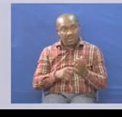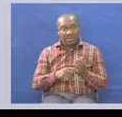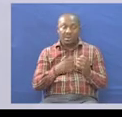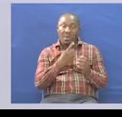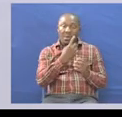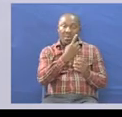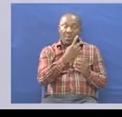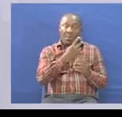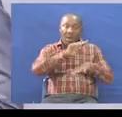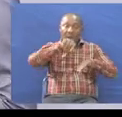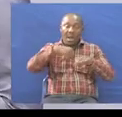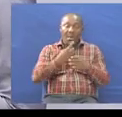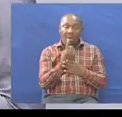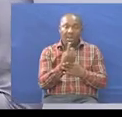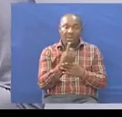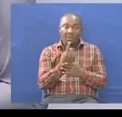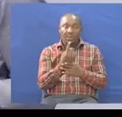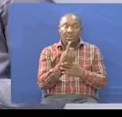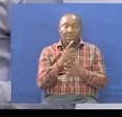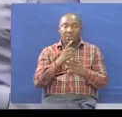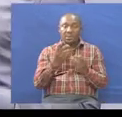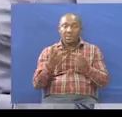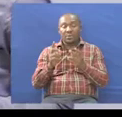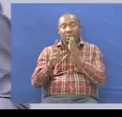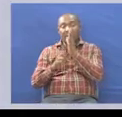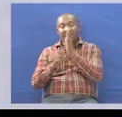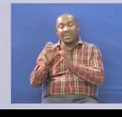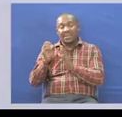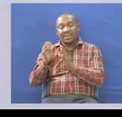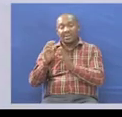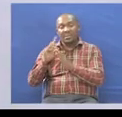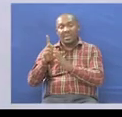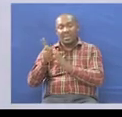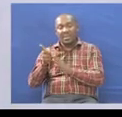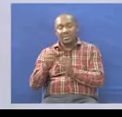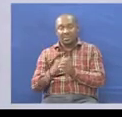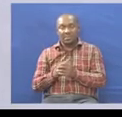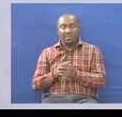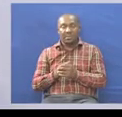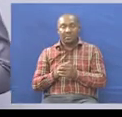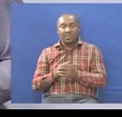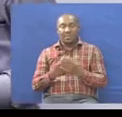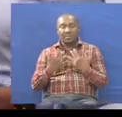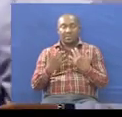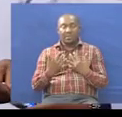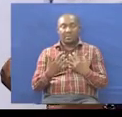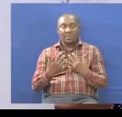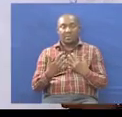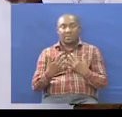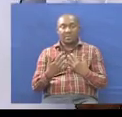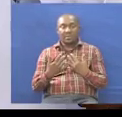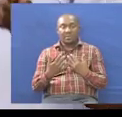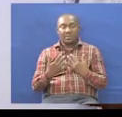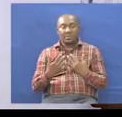60 minutes and makes 1 hour. And when the long arrow gets at number 12 there, that